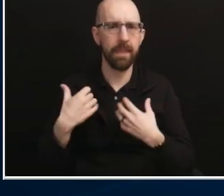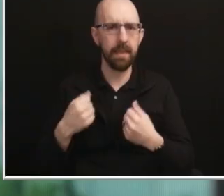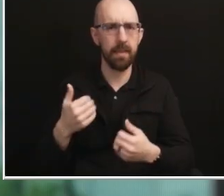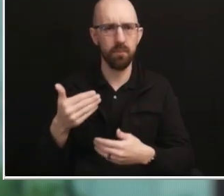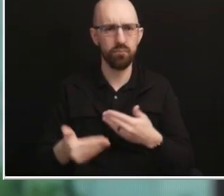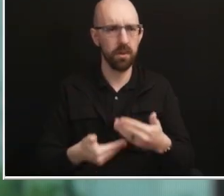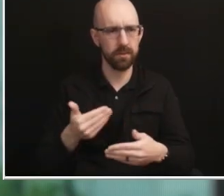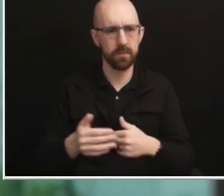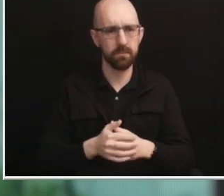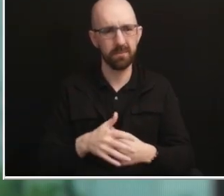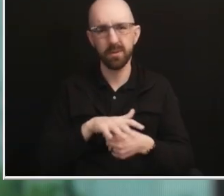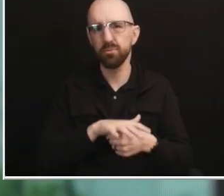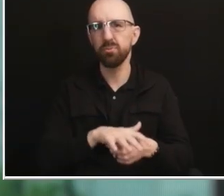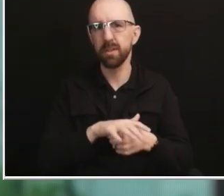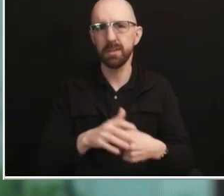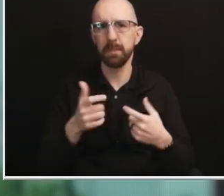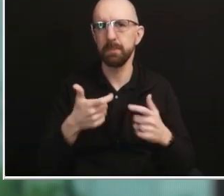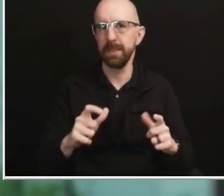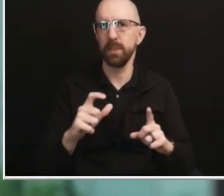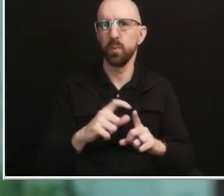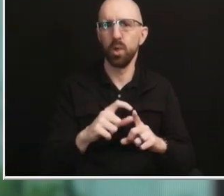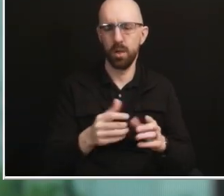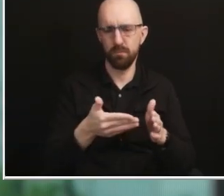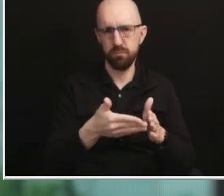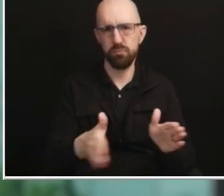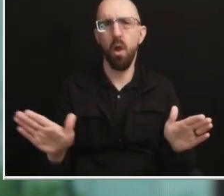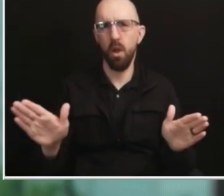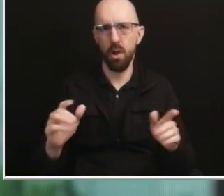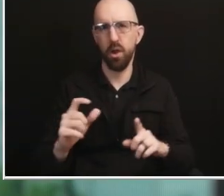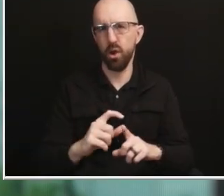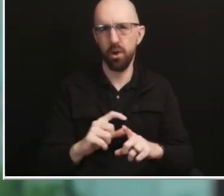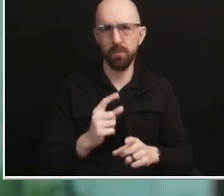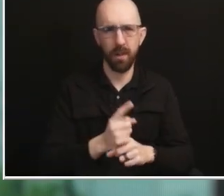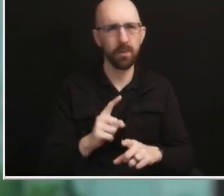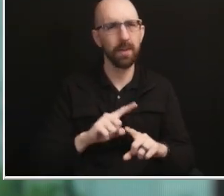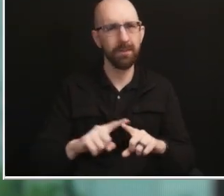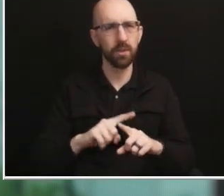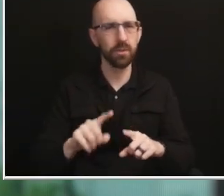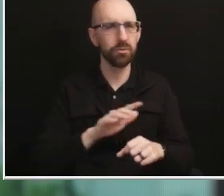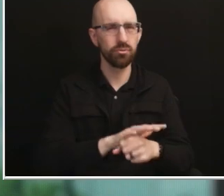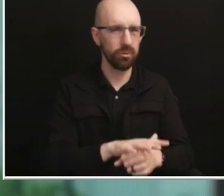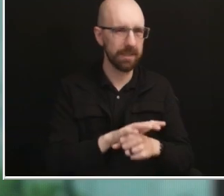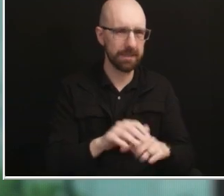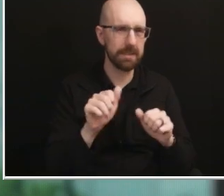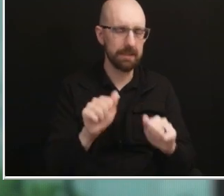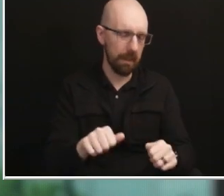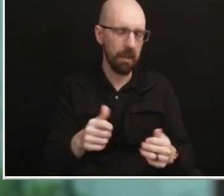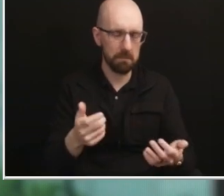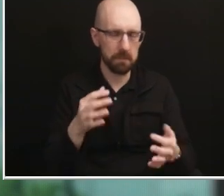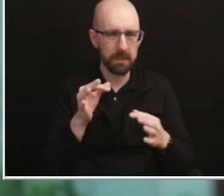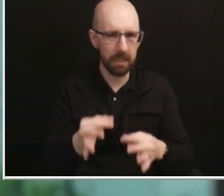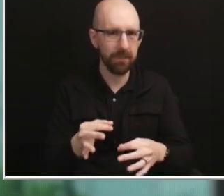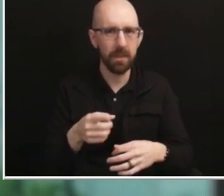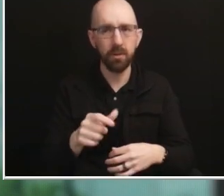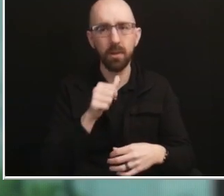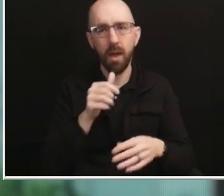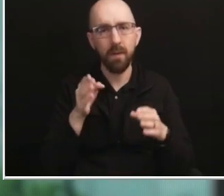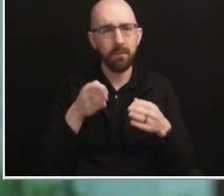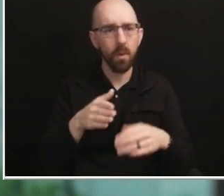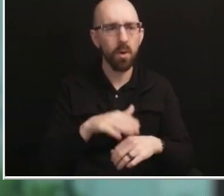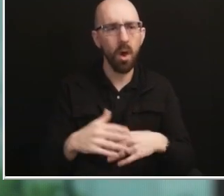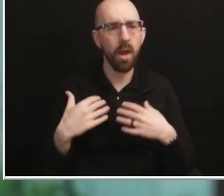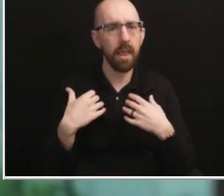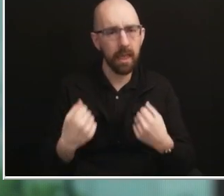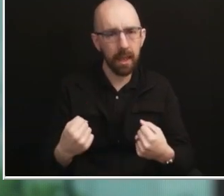stress is a big word, a broad term, right? So different stressors, no question. So if you're not focused on healing,